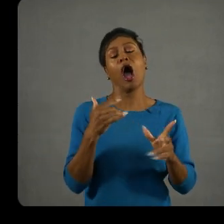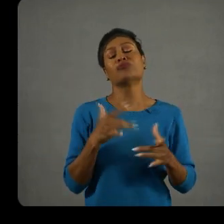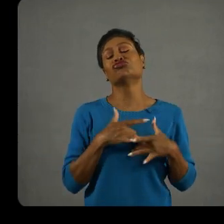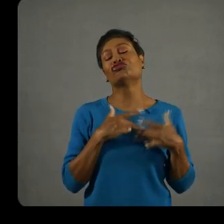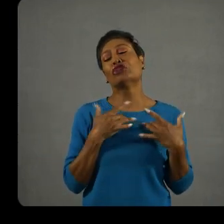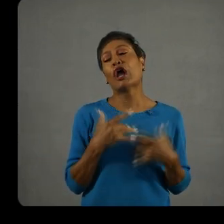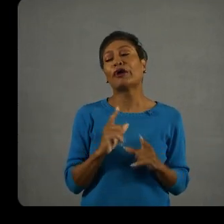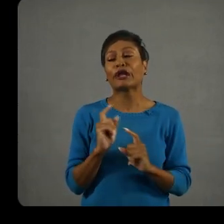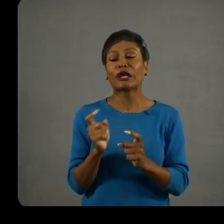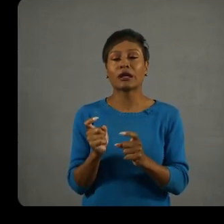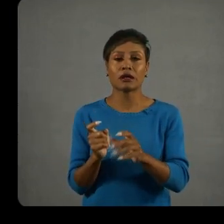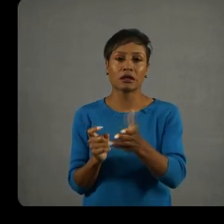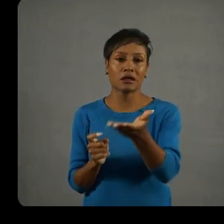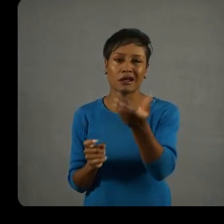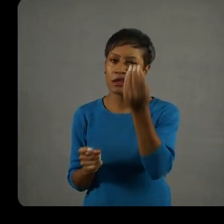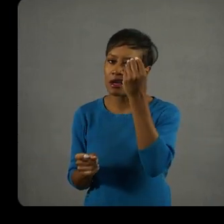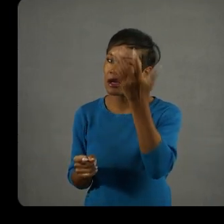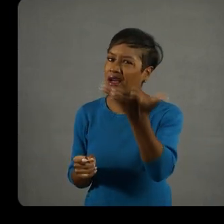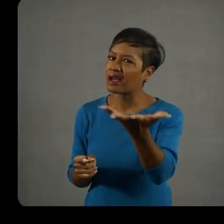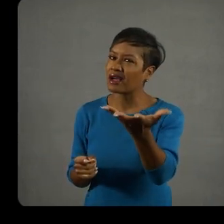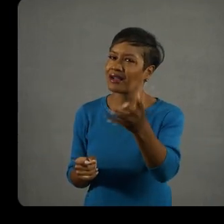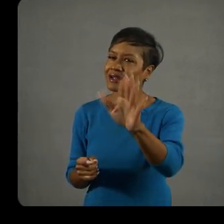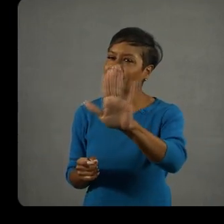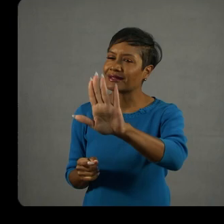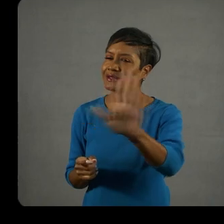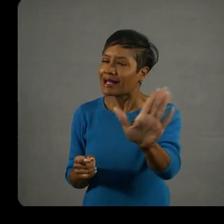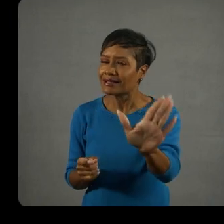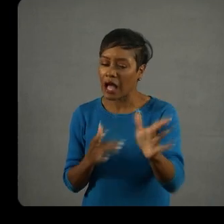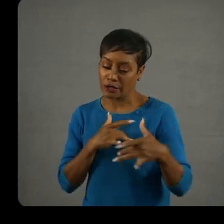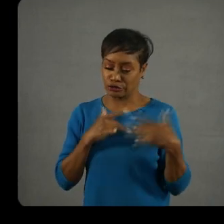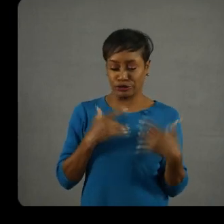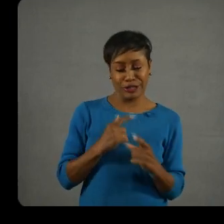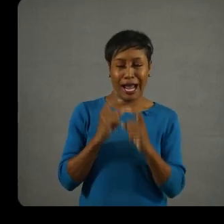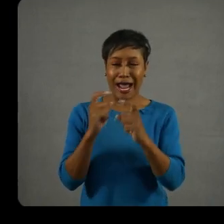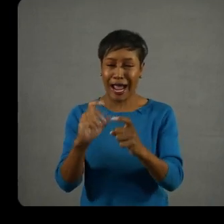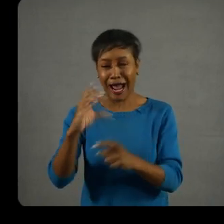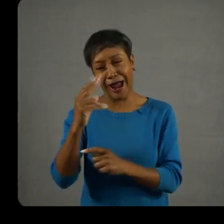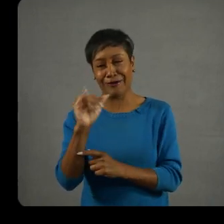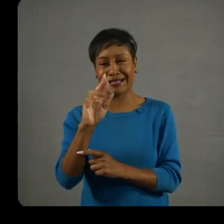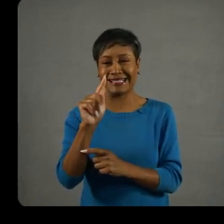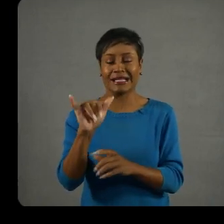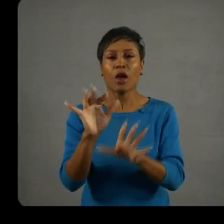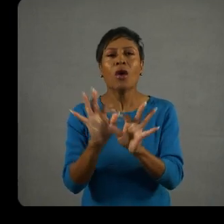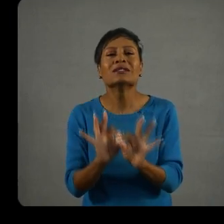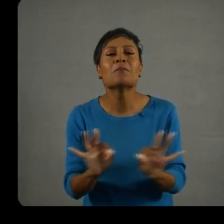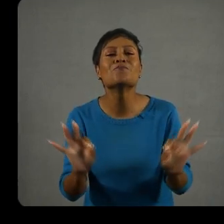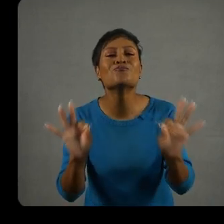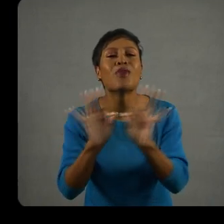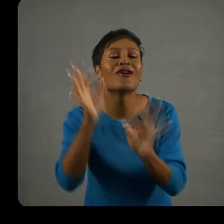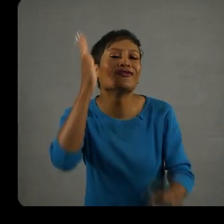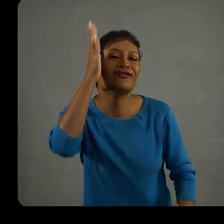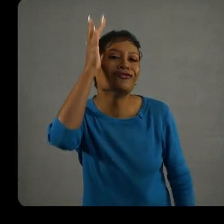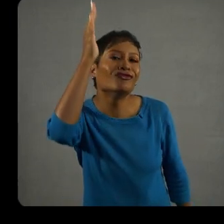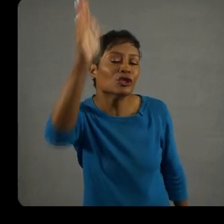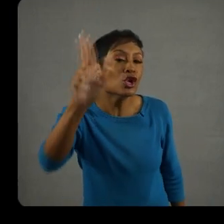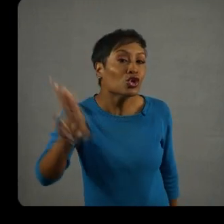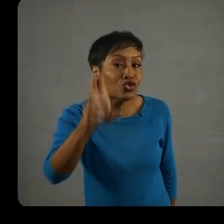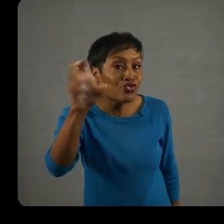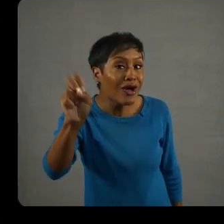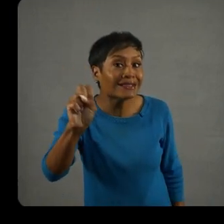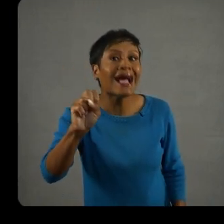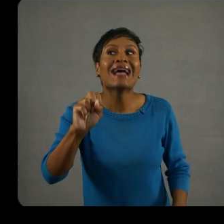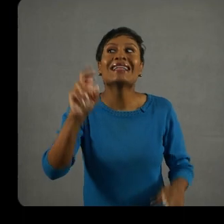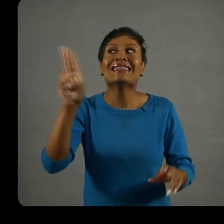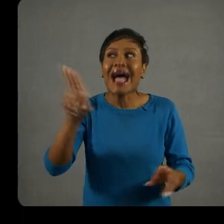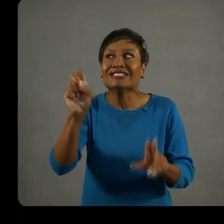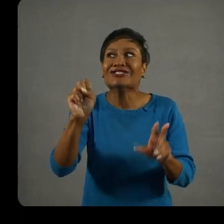work, and I'm here to let you know that that is not charitable work. That is actually important for the future of our country to have a